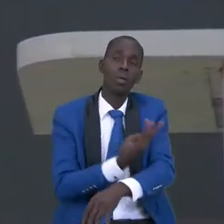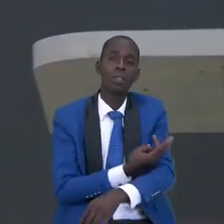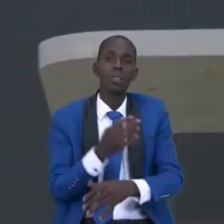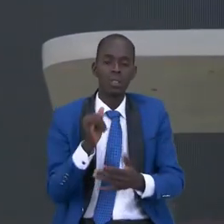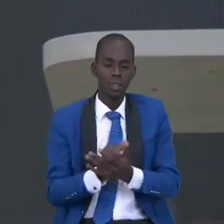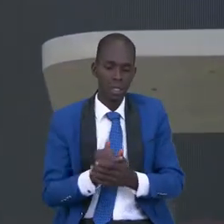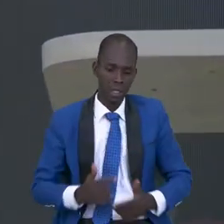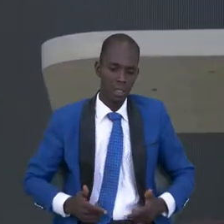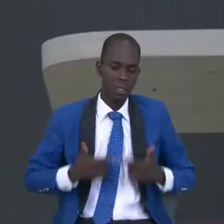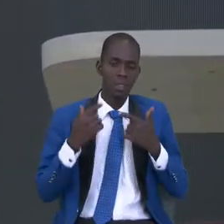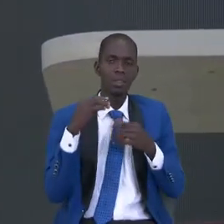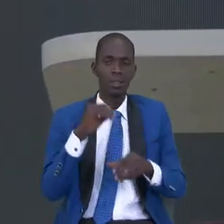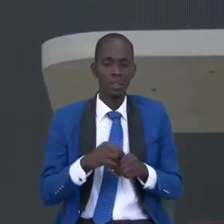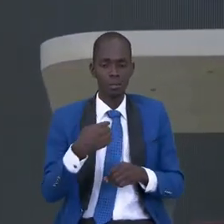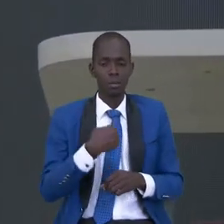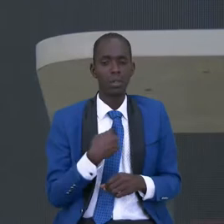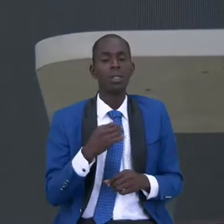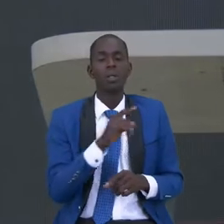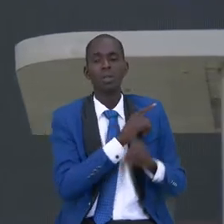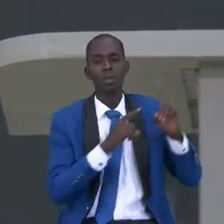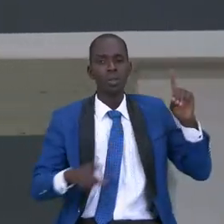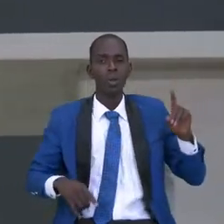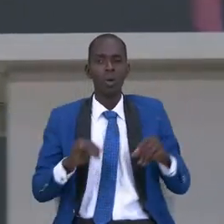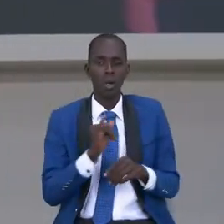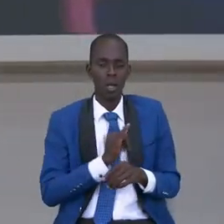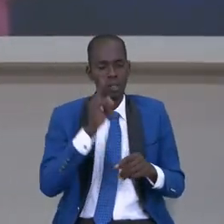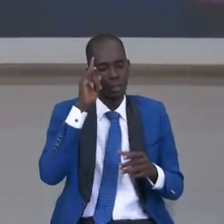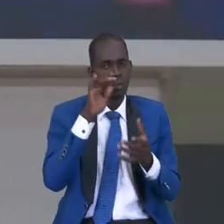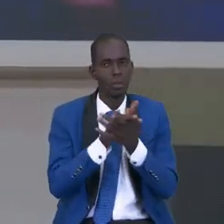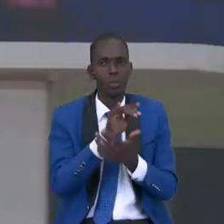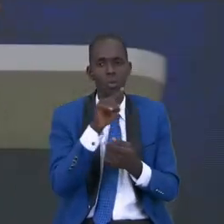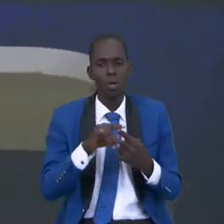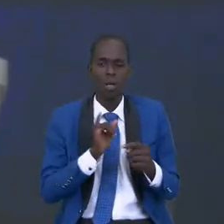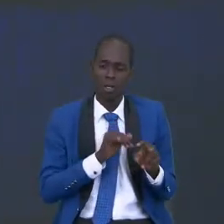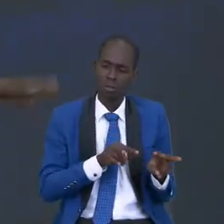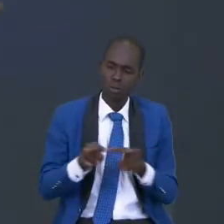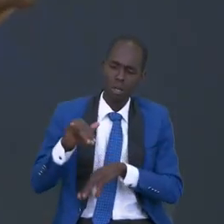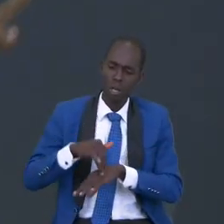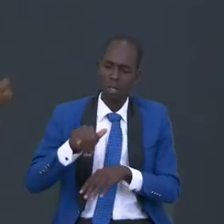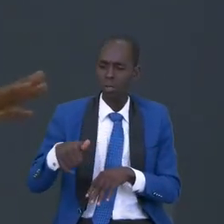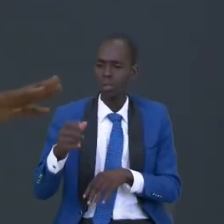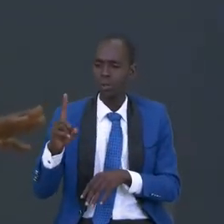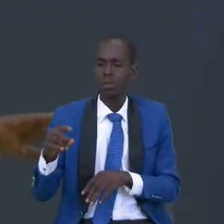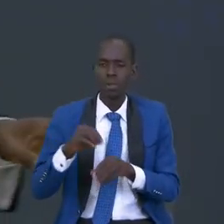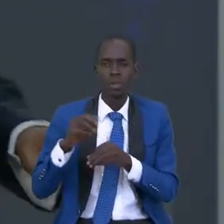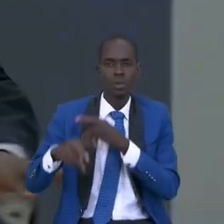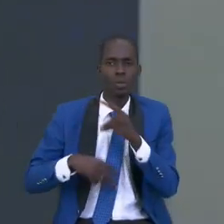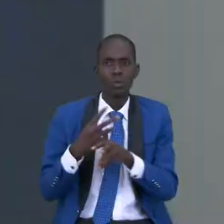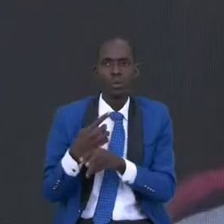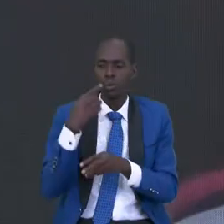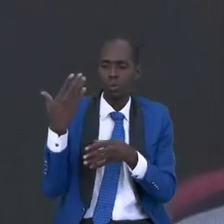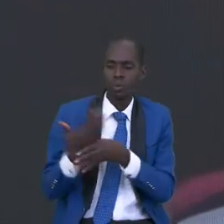lives in me, Lord, I believe. And then when I look at that one in the world who disturbs the whole world,